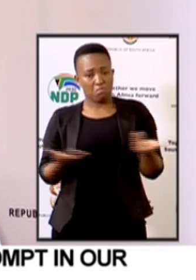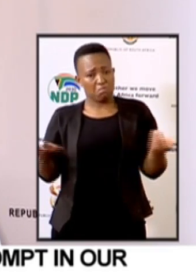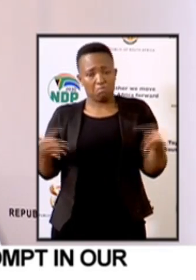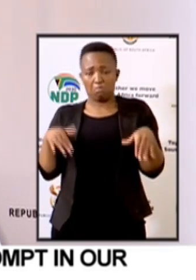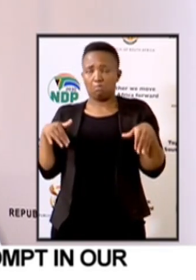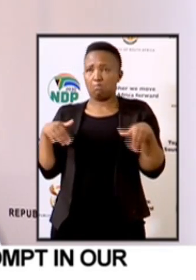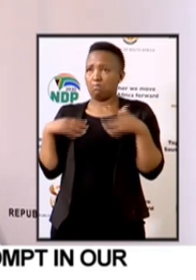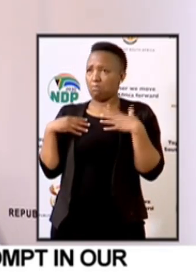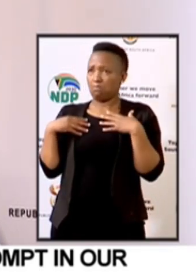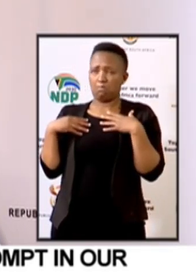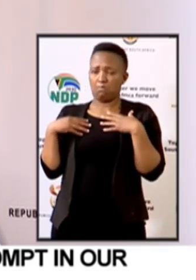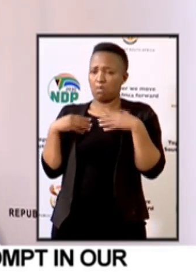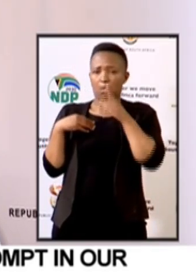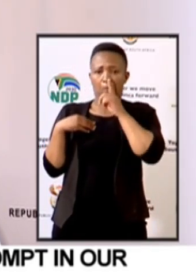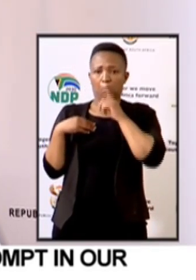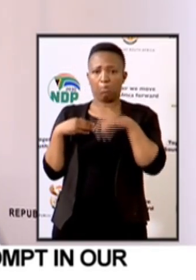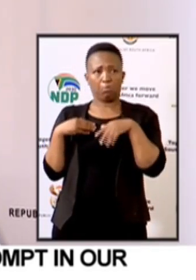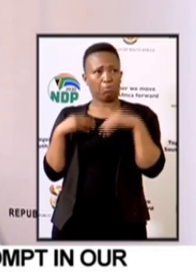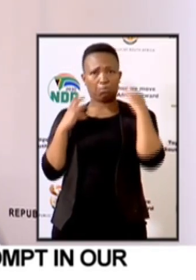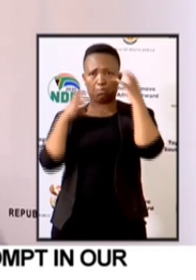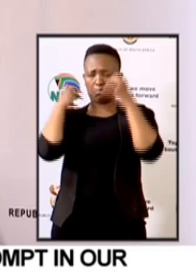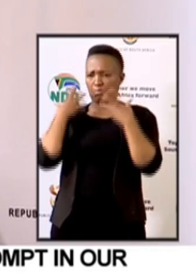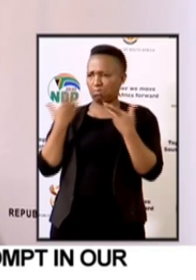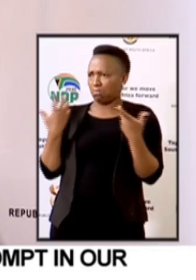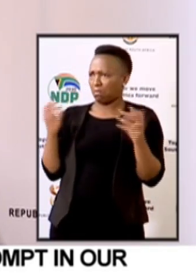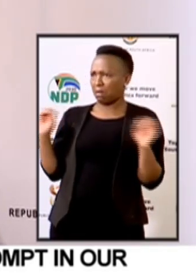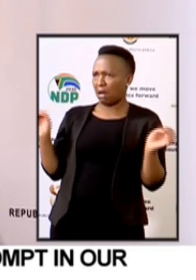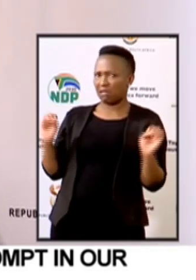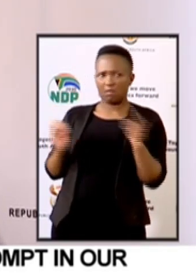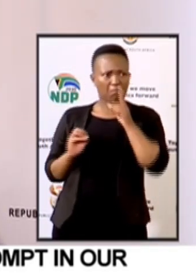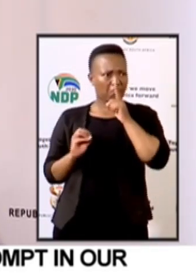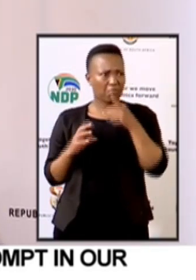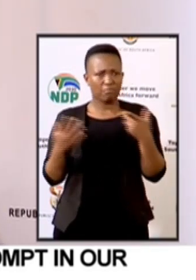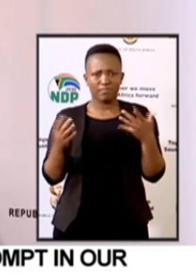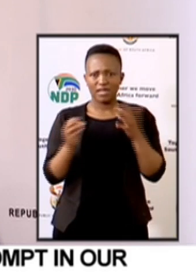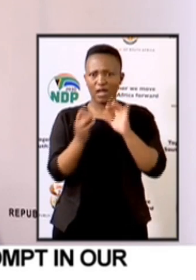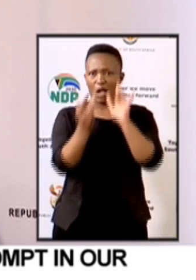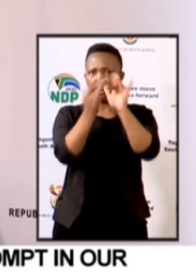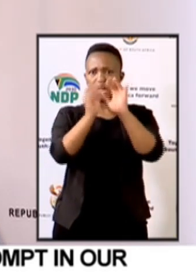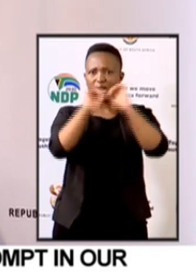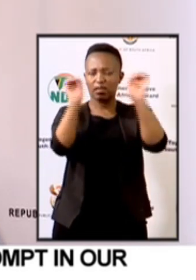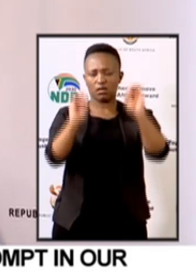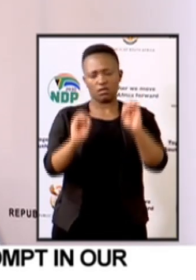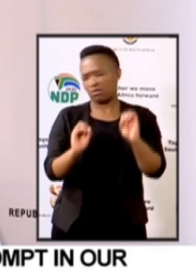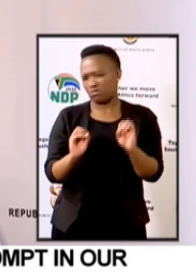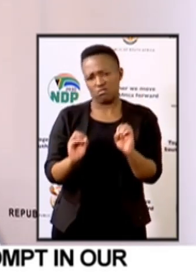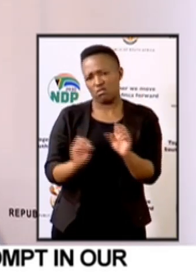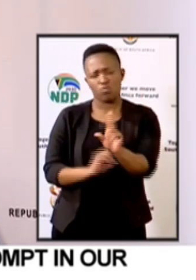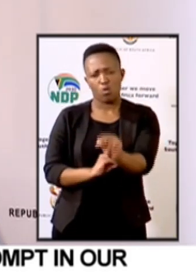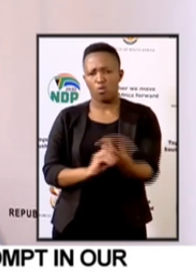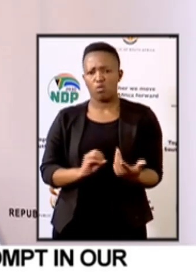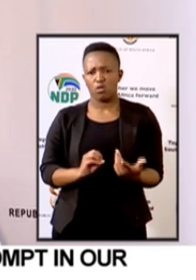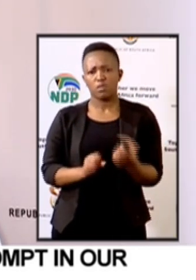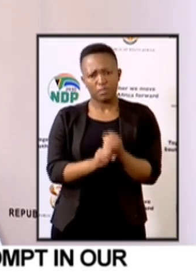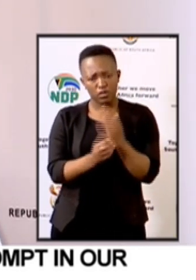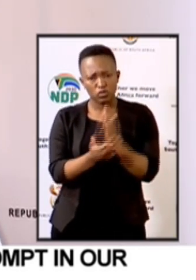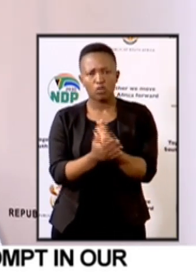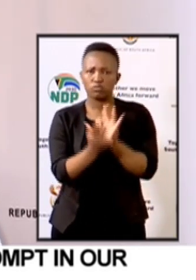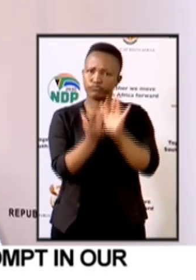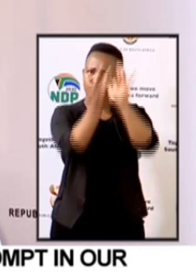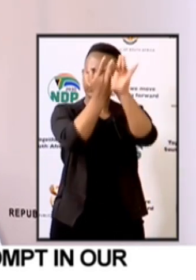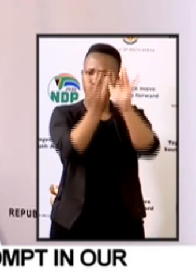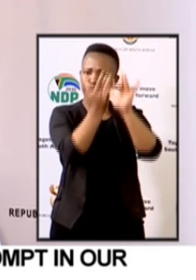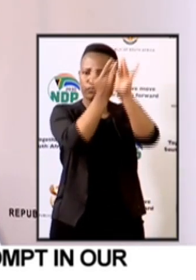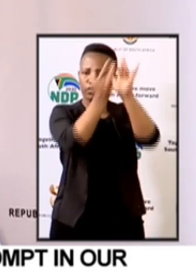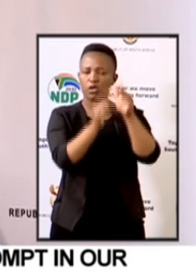lost for weeks and not account to anyone and not get in touch with any one of your supervisors. I